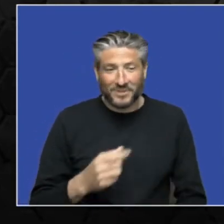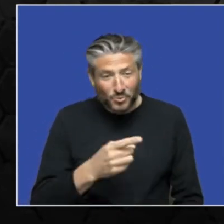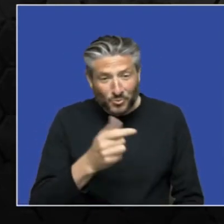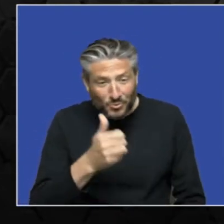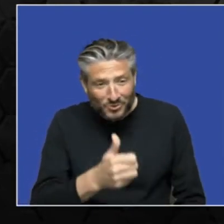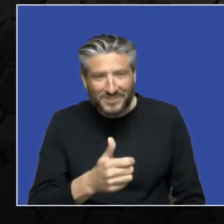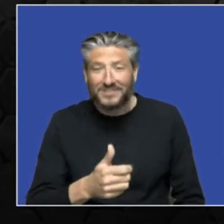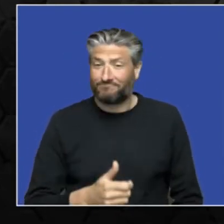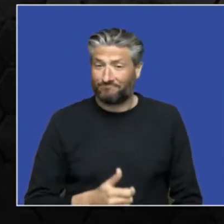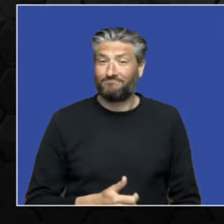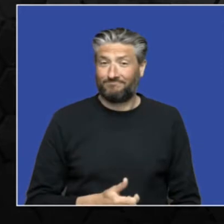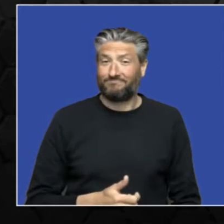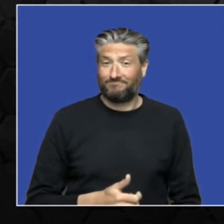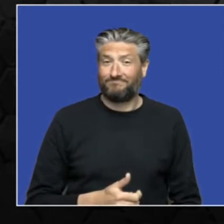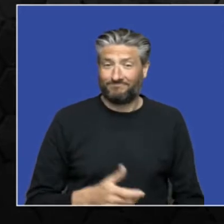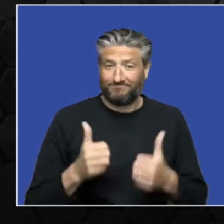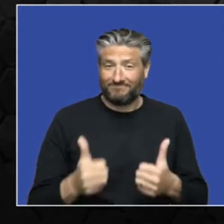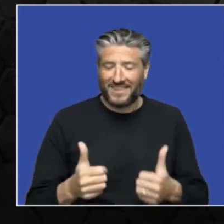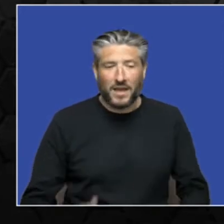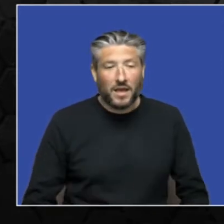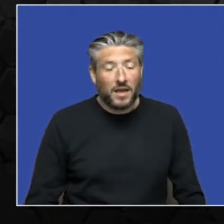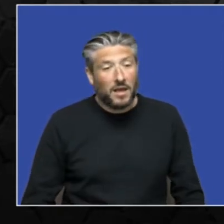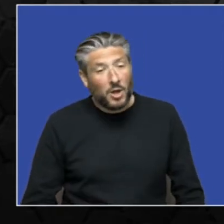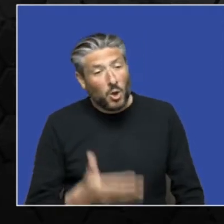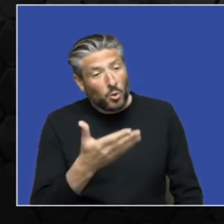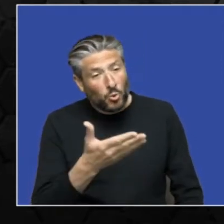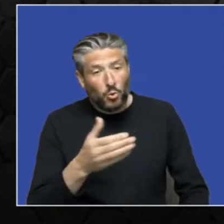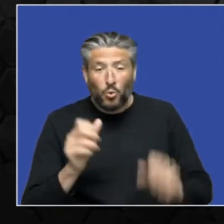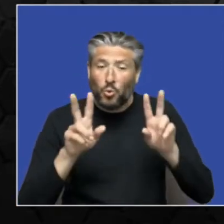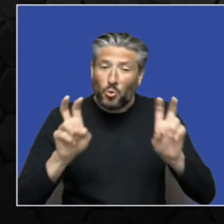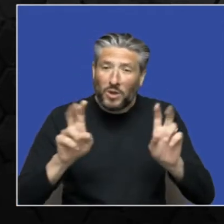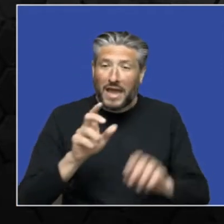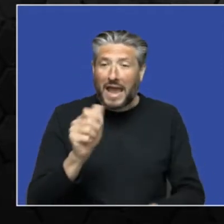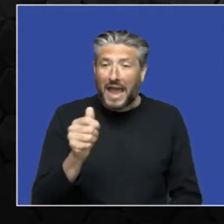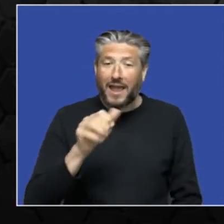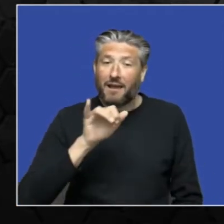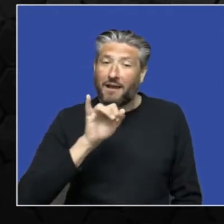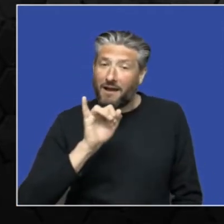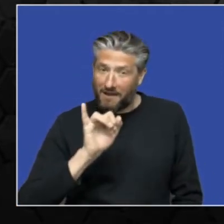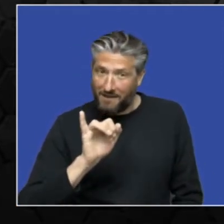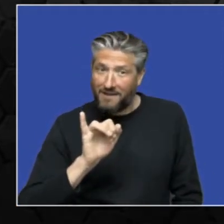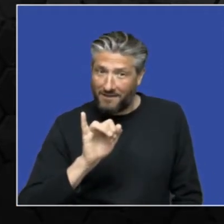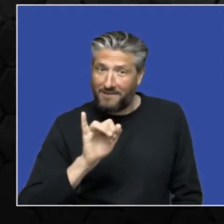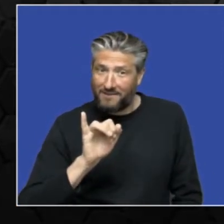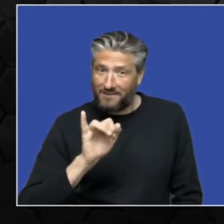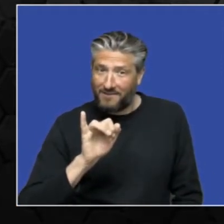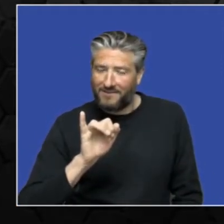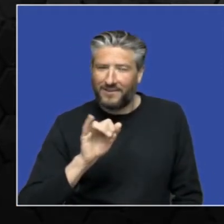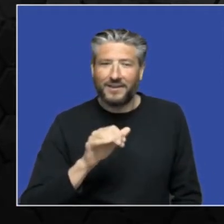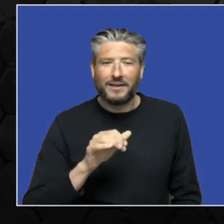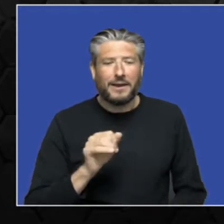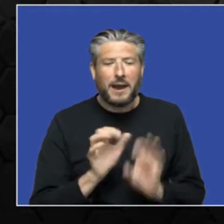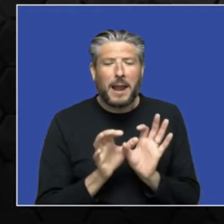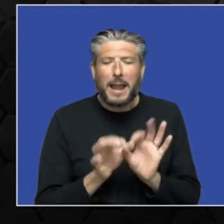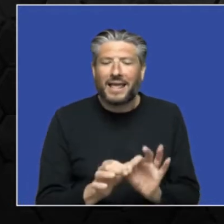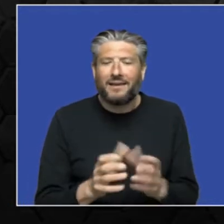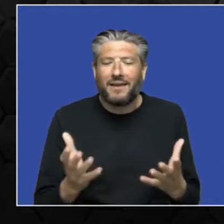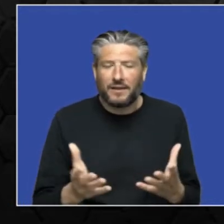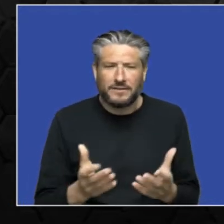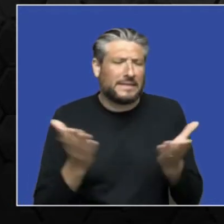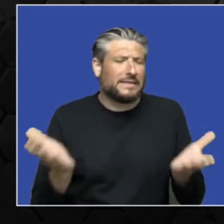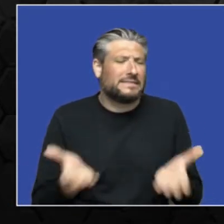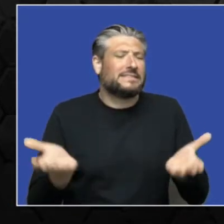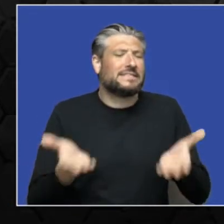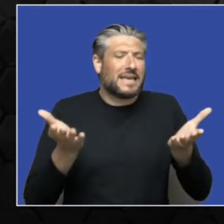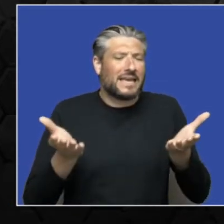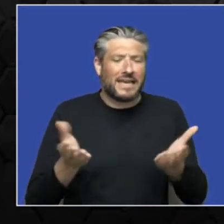about AI as easy as creating a PowerPoint. Yeah. That sounds really cool. But before you